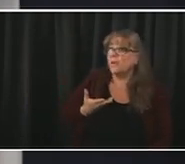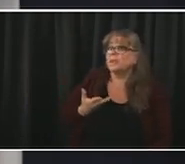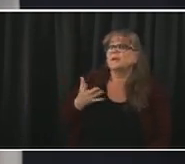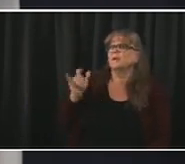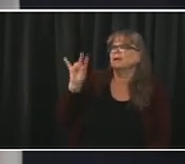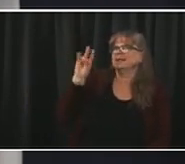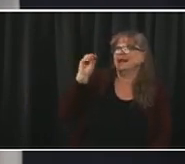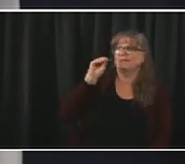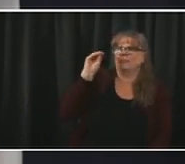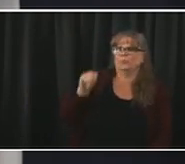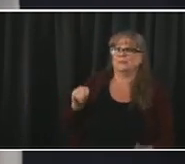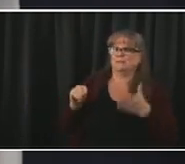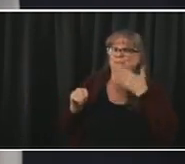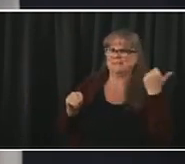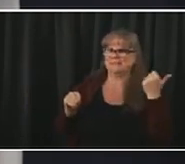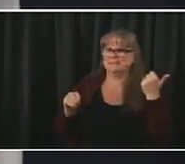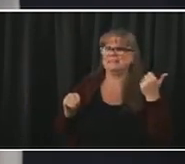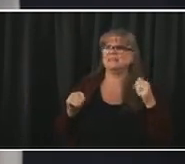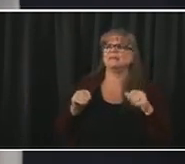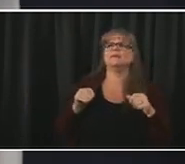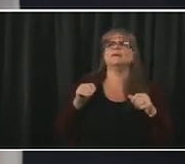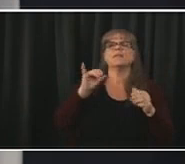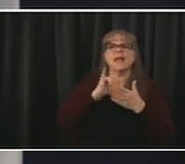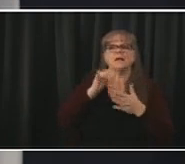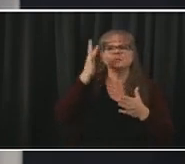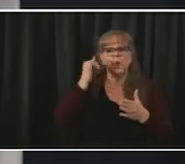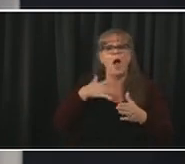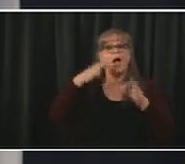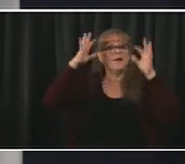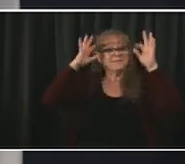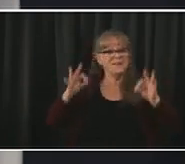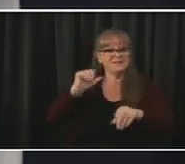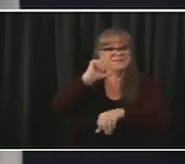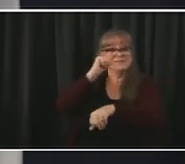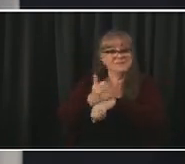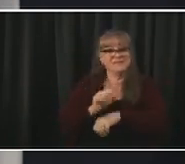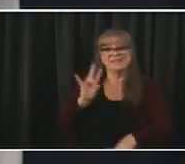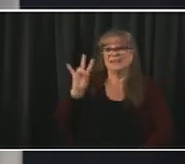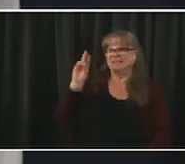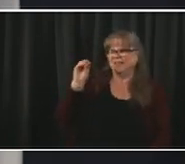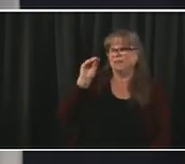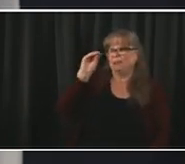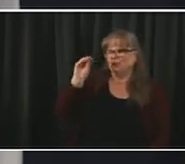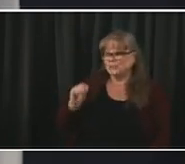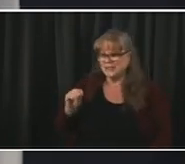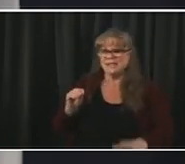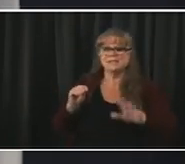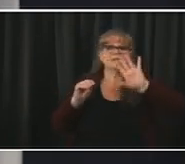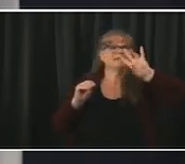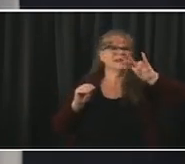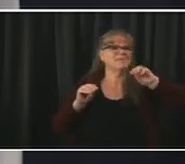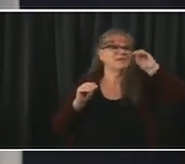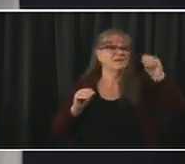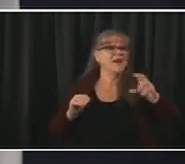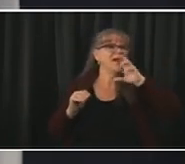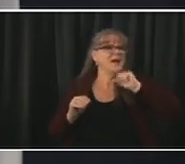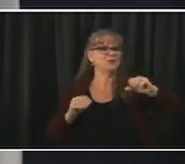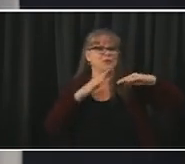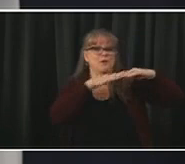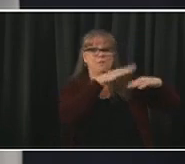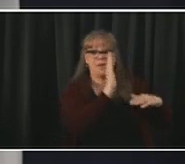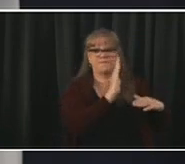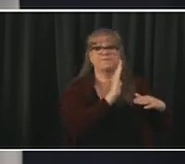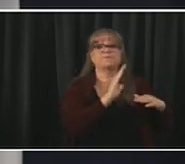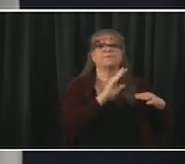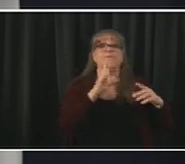targeted 70% threshold of 70 and up. We want to get to 70% of 65 to 69. And it